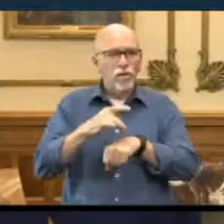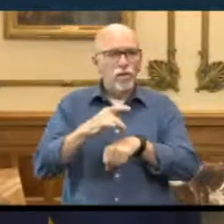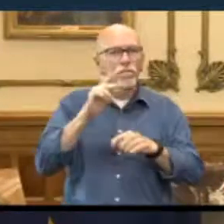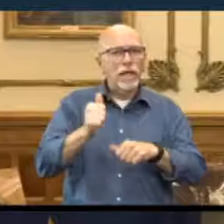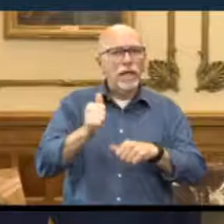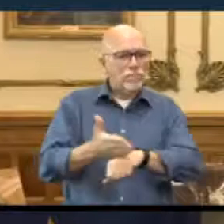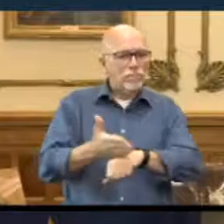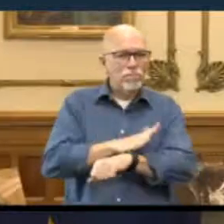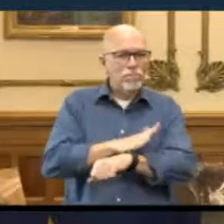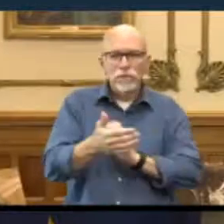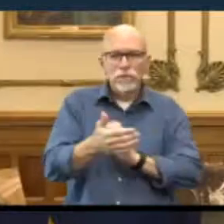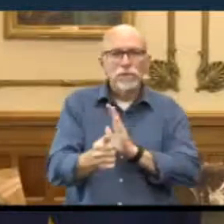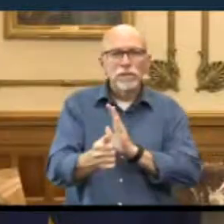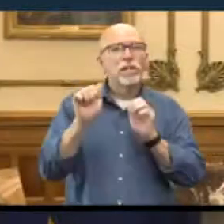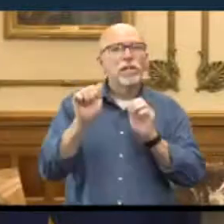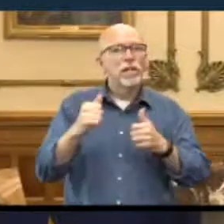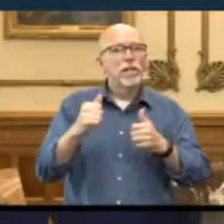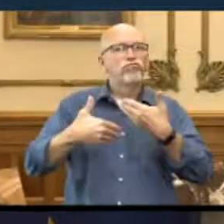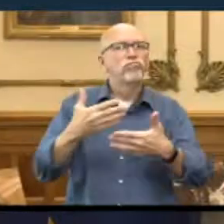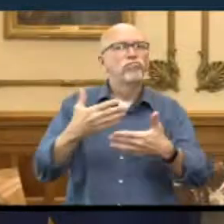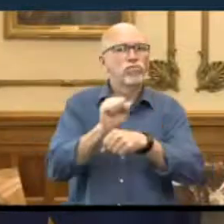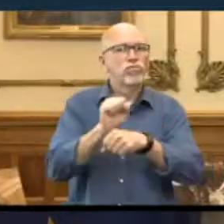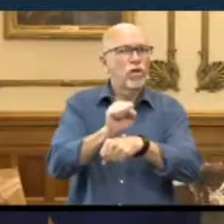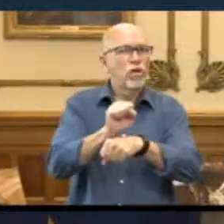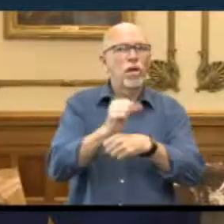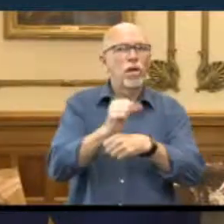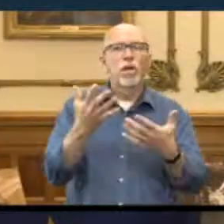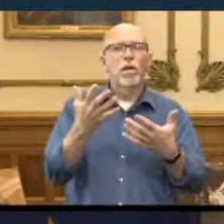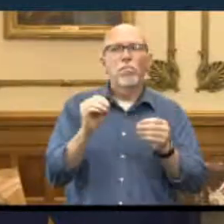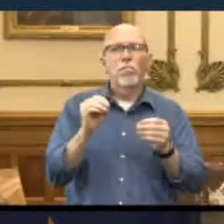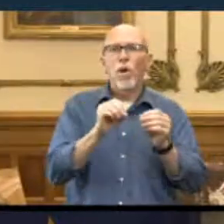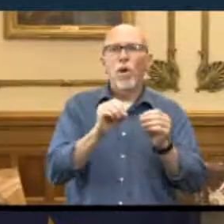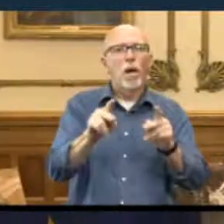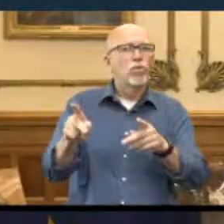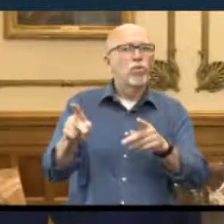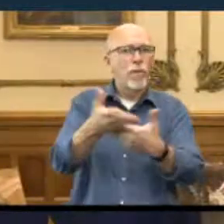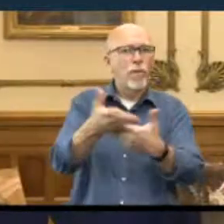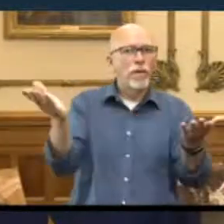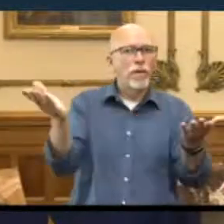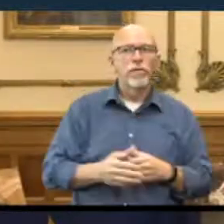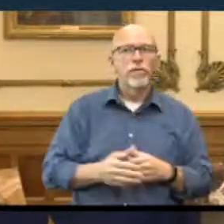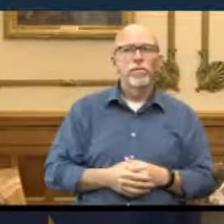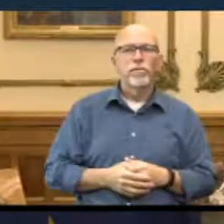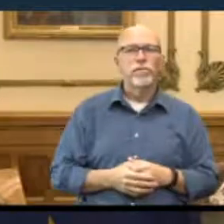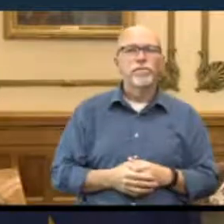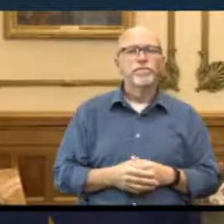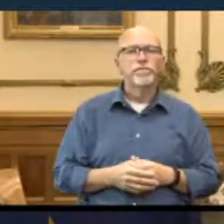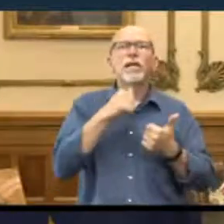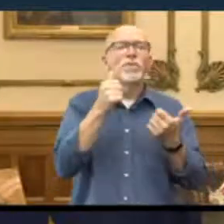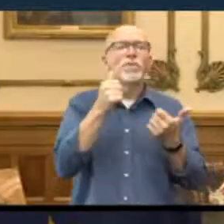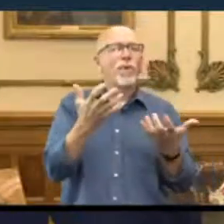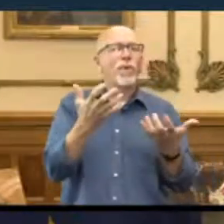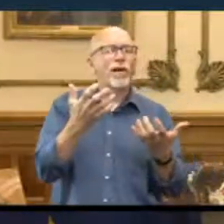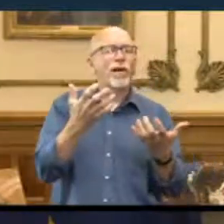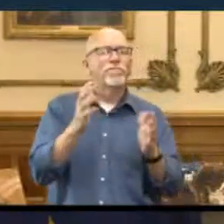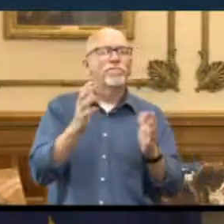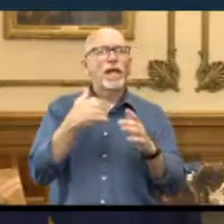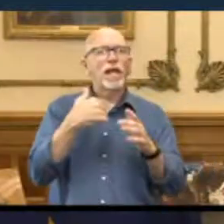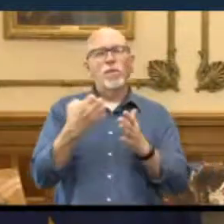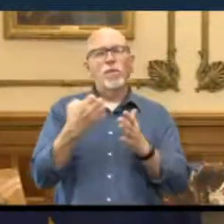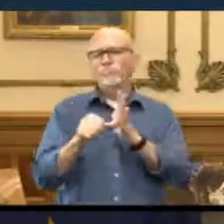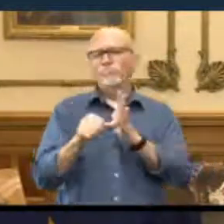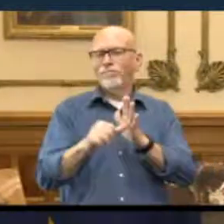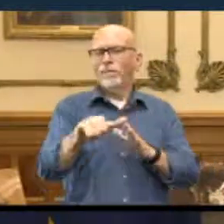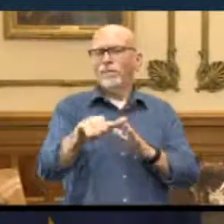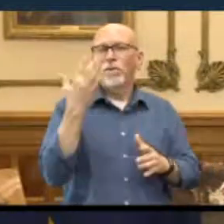up to pursue these opportunities. So thank you. I just didn't want that. I wanted to underscore